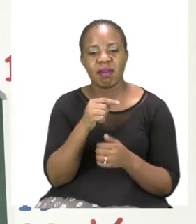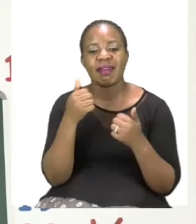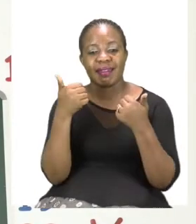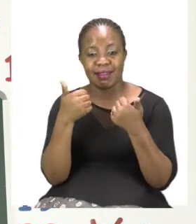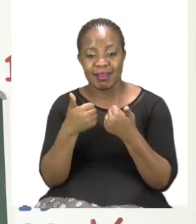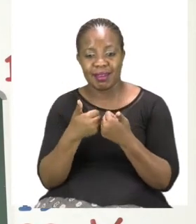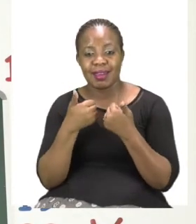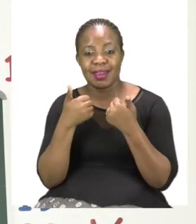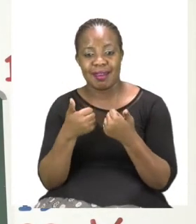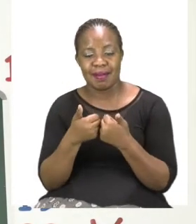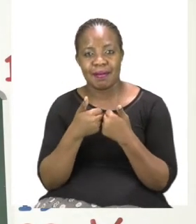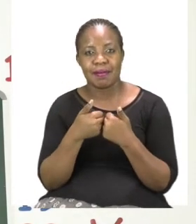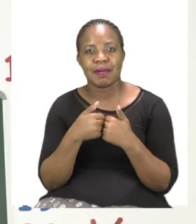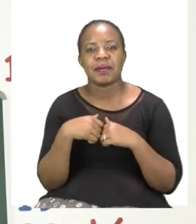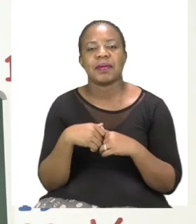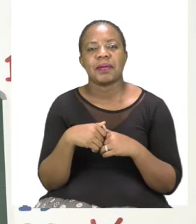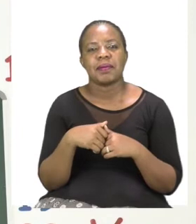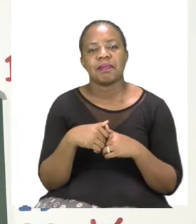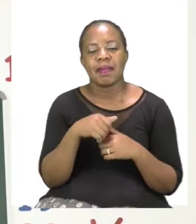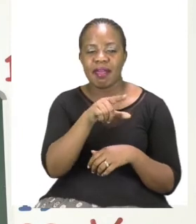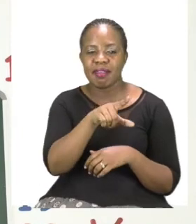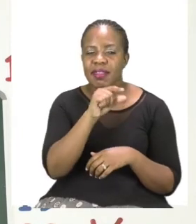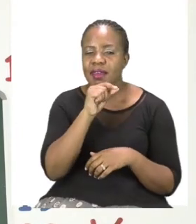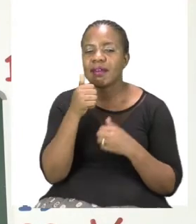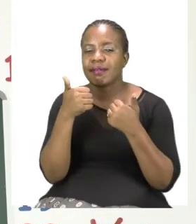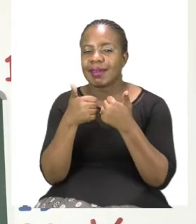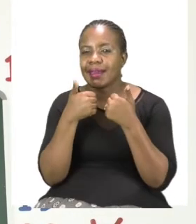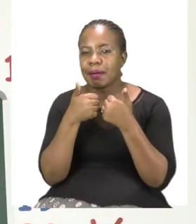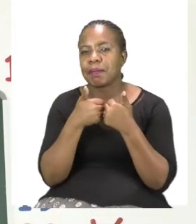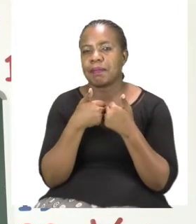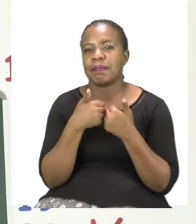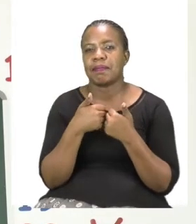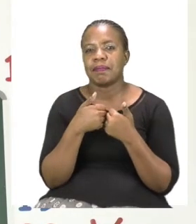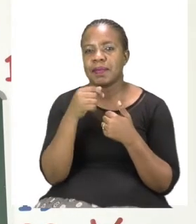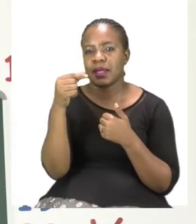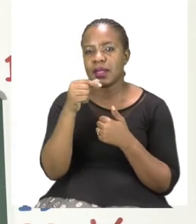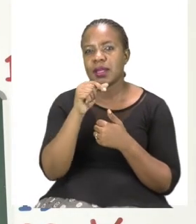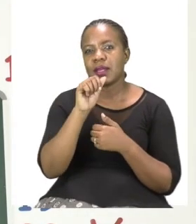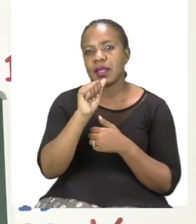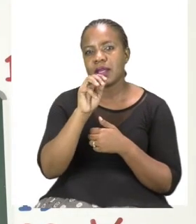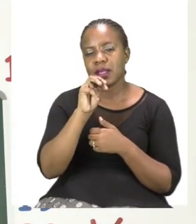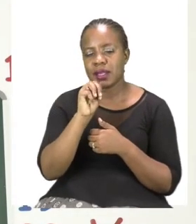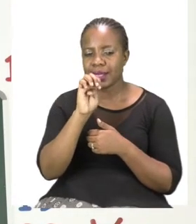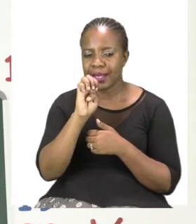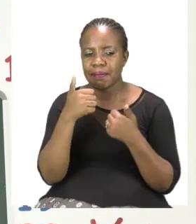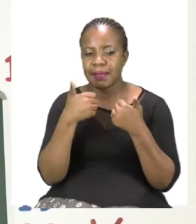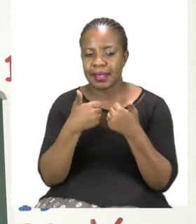have the game. Now it does not make sense if we